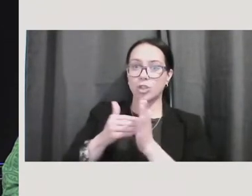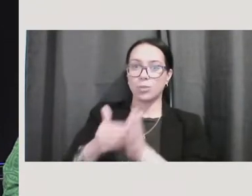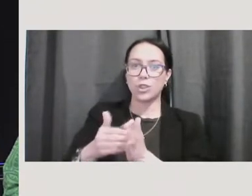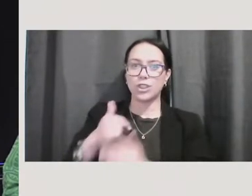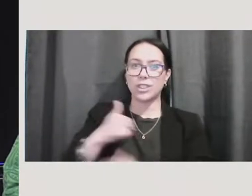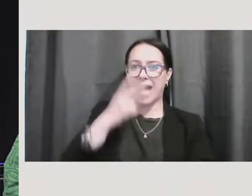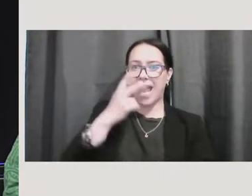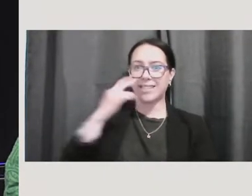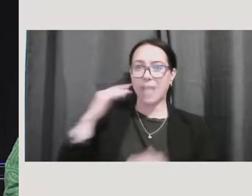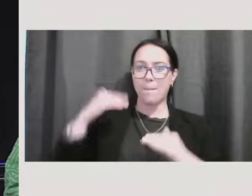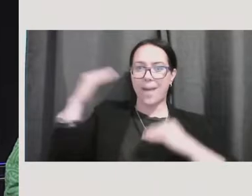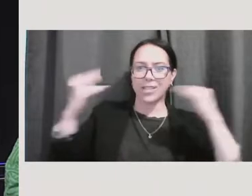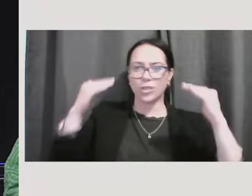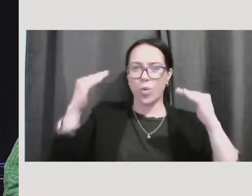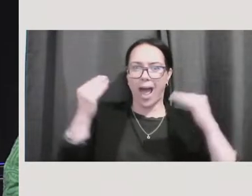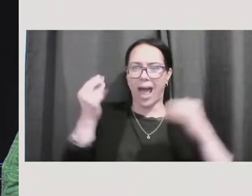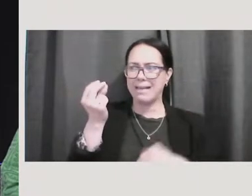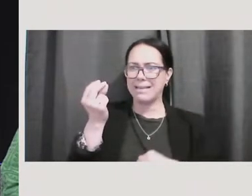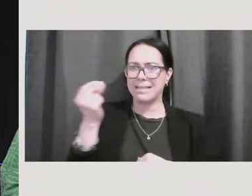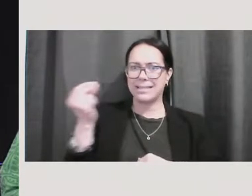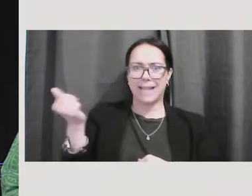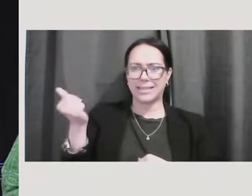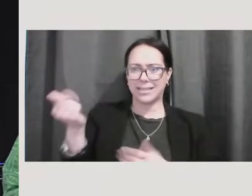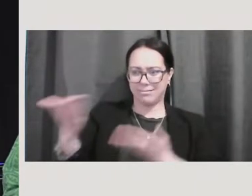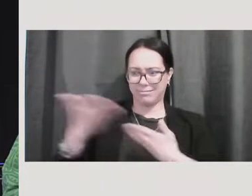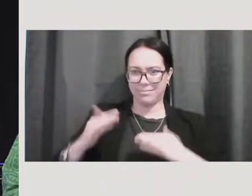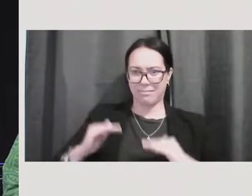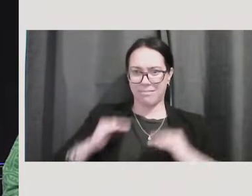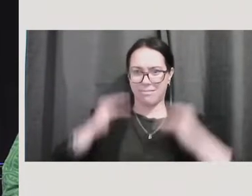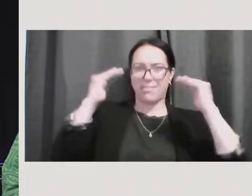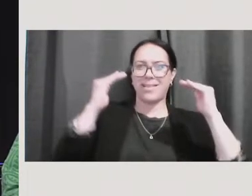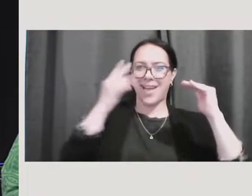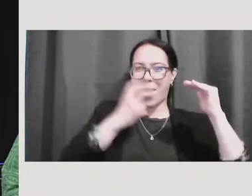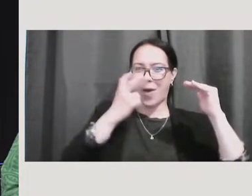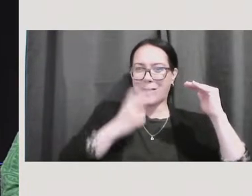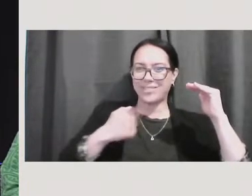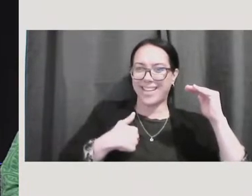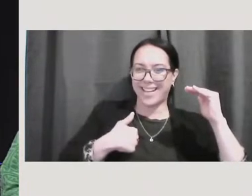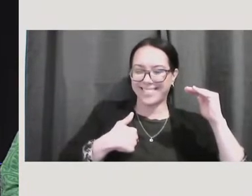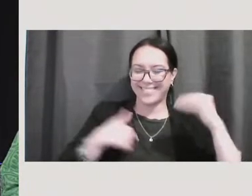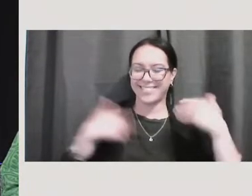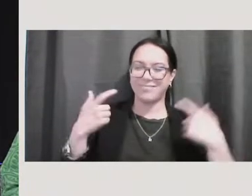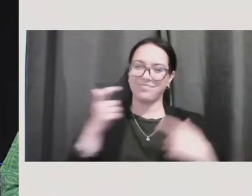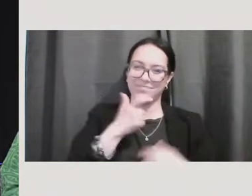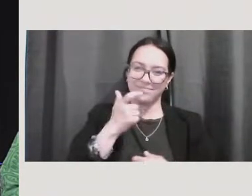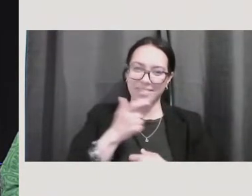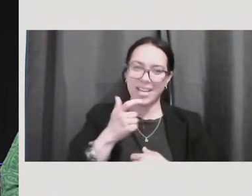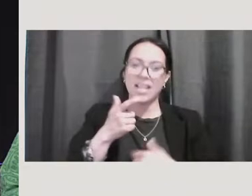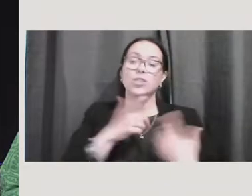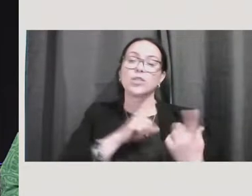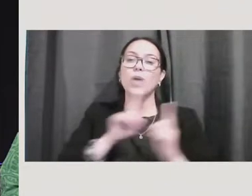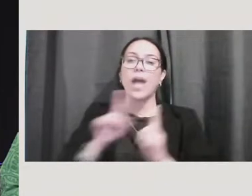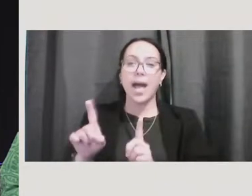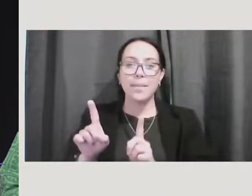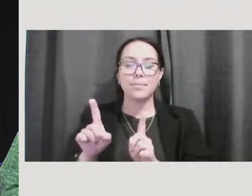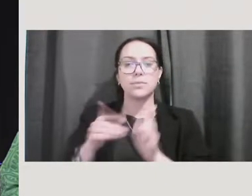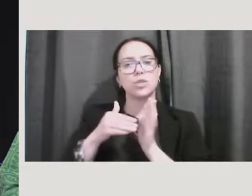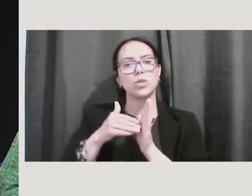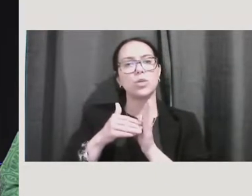elevation is to come to pay tribute to the artists